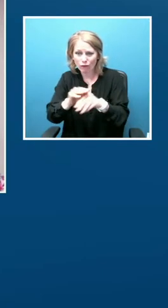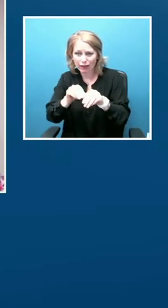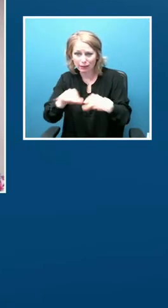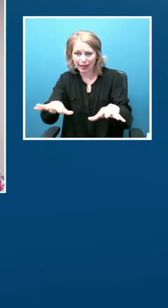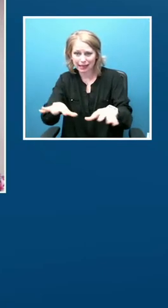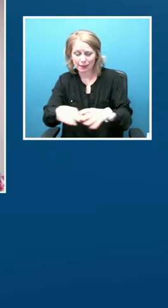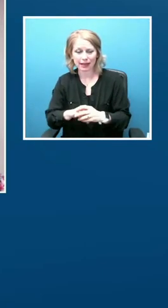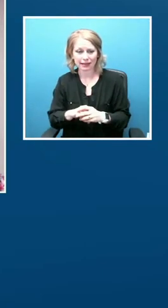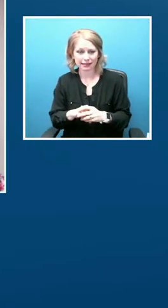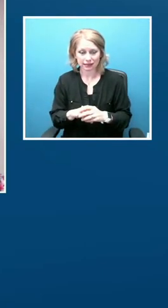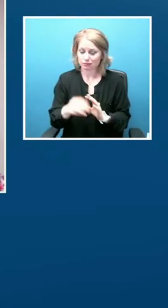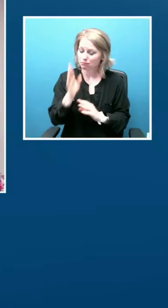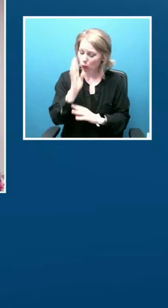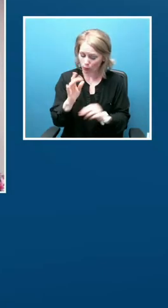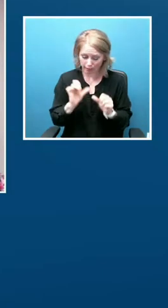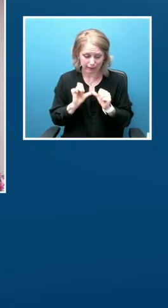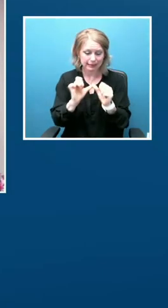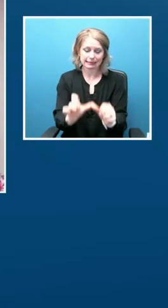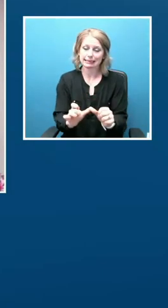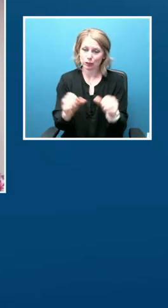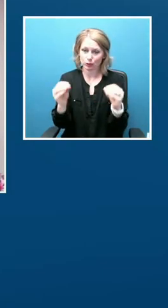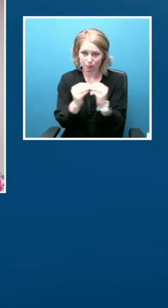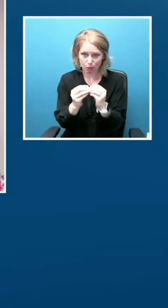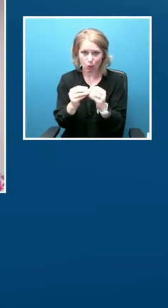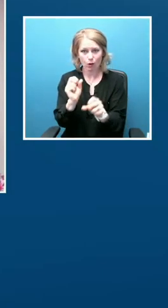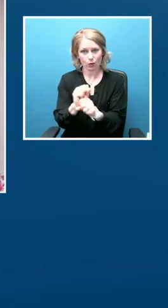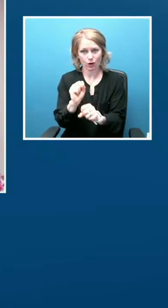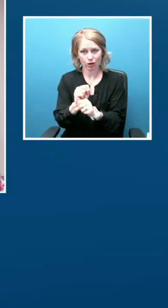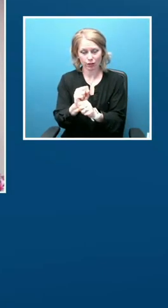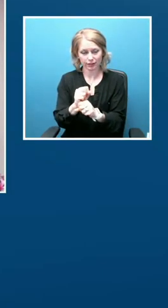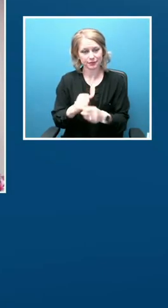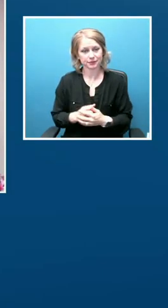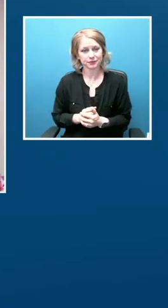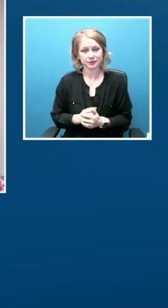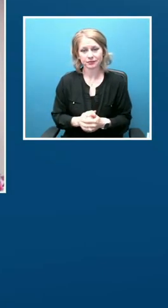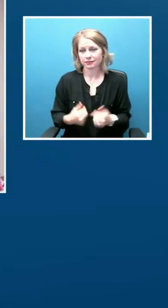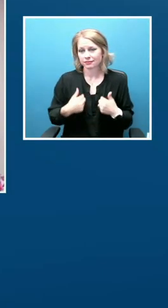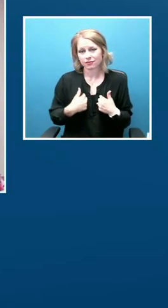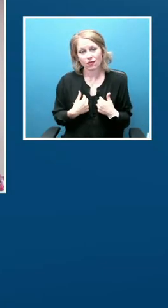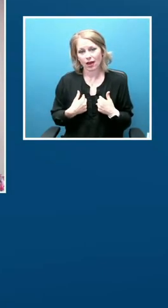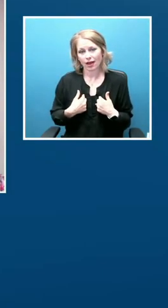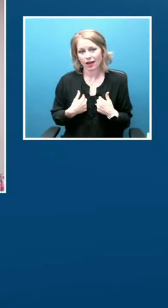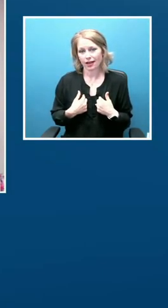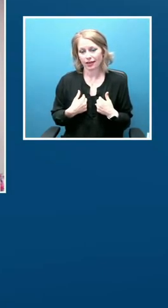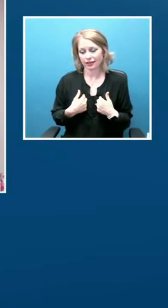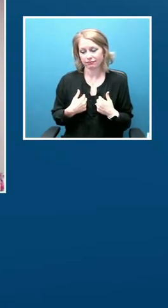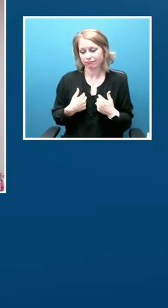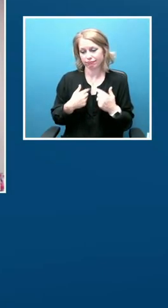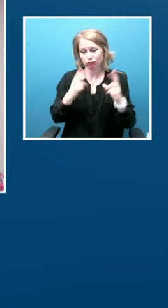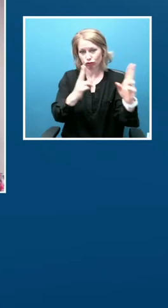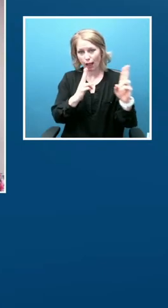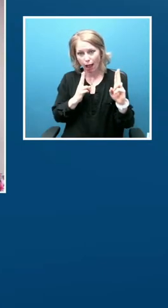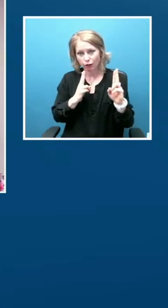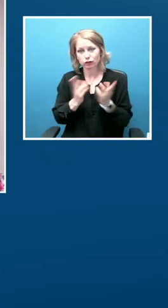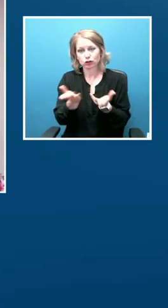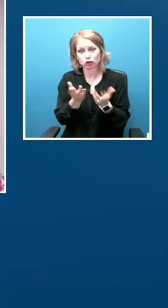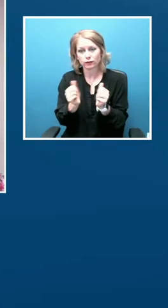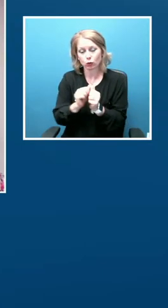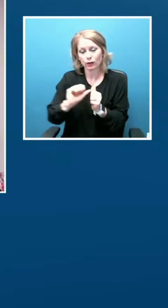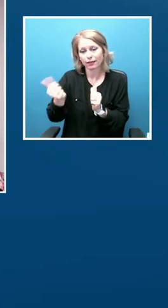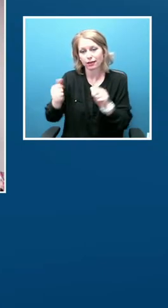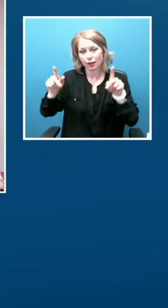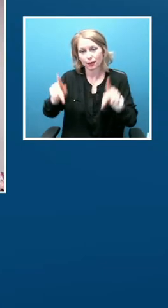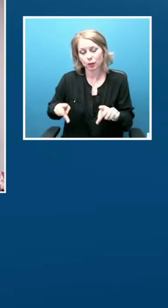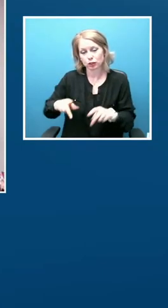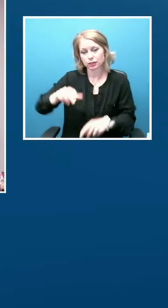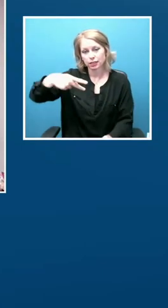And we will continue to do more. I'm have been honored to serve also with another mentor, Pat Maroney.